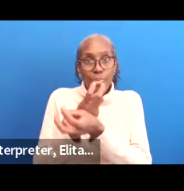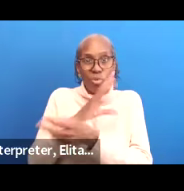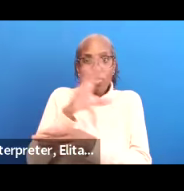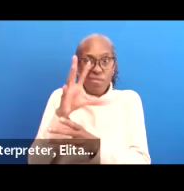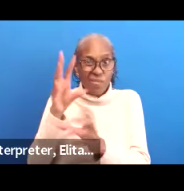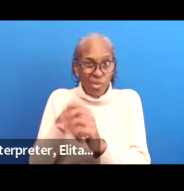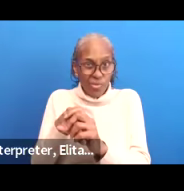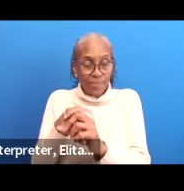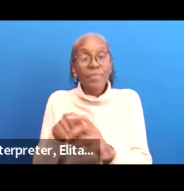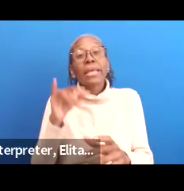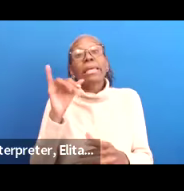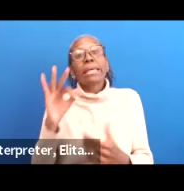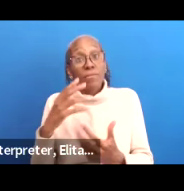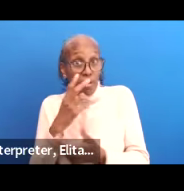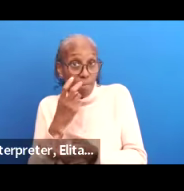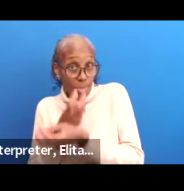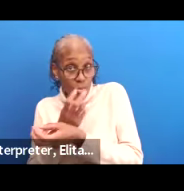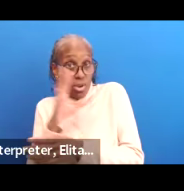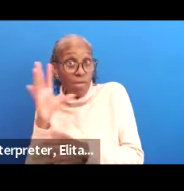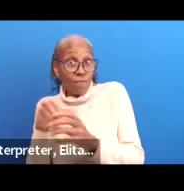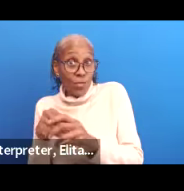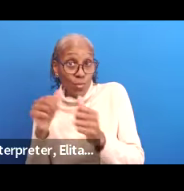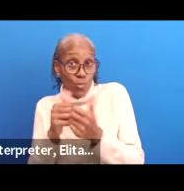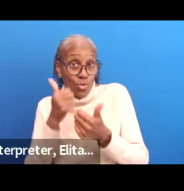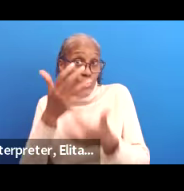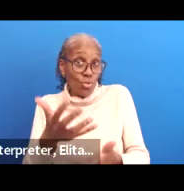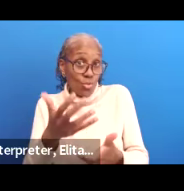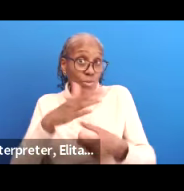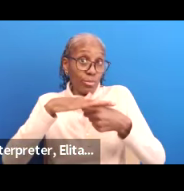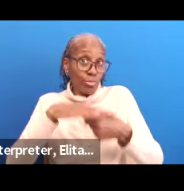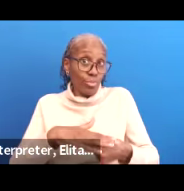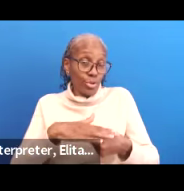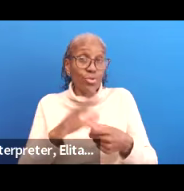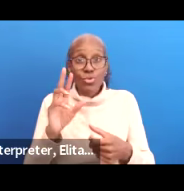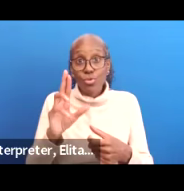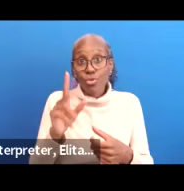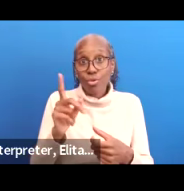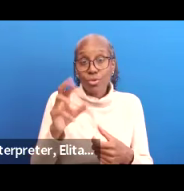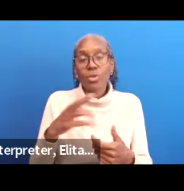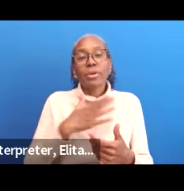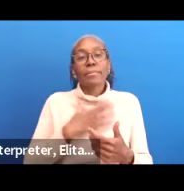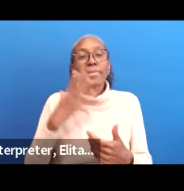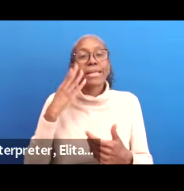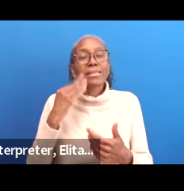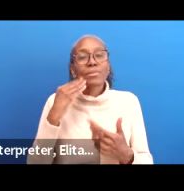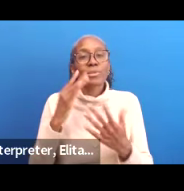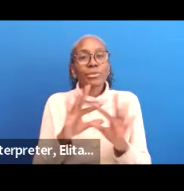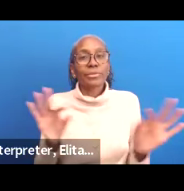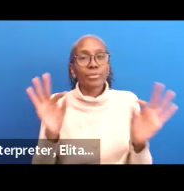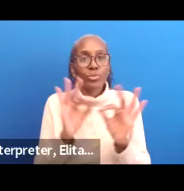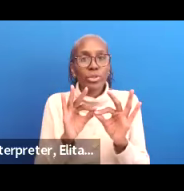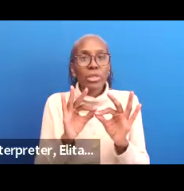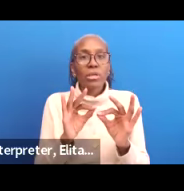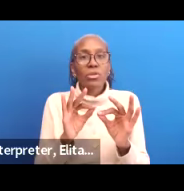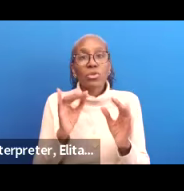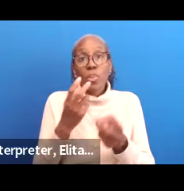Because if there is bone involvement, then in my experience, it's been important to